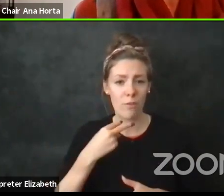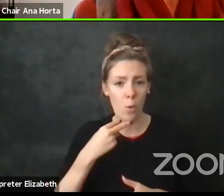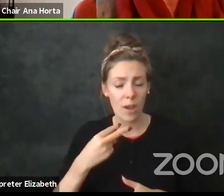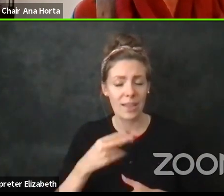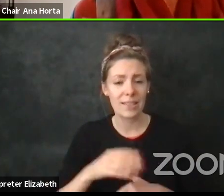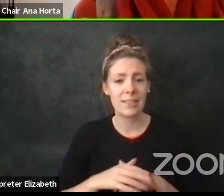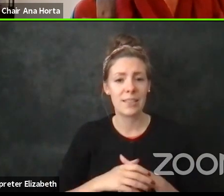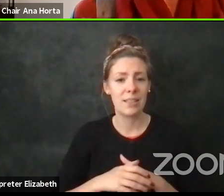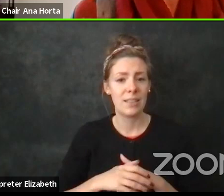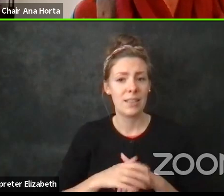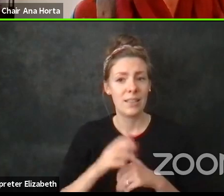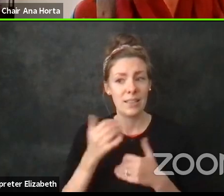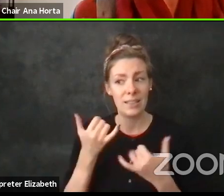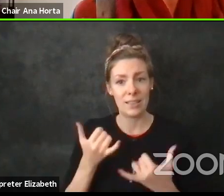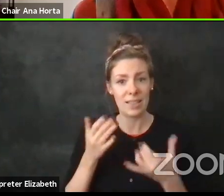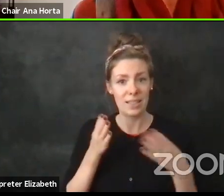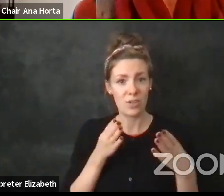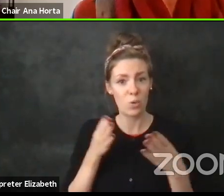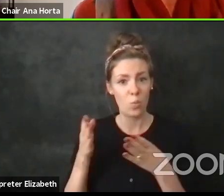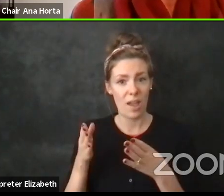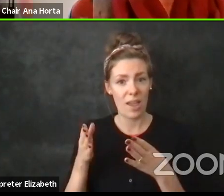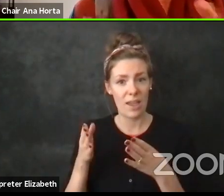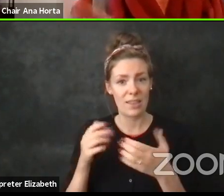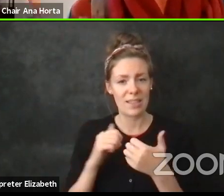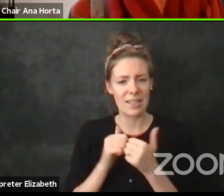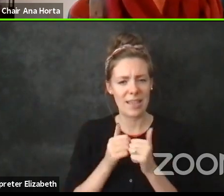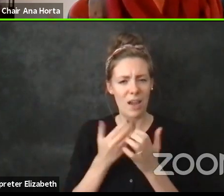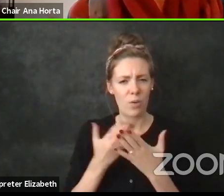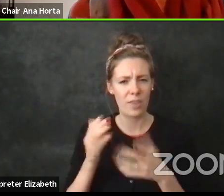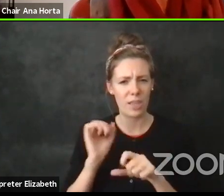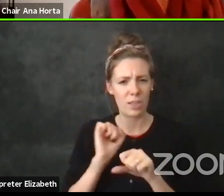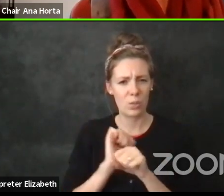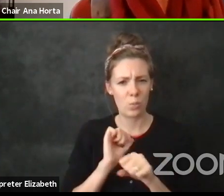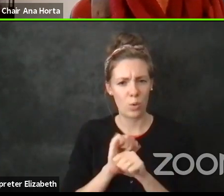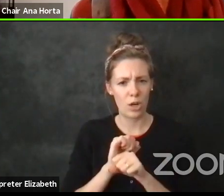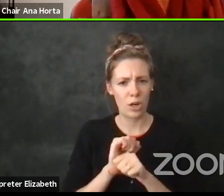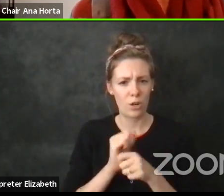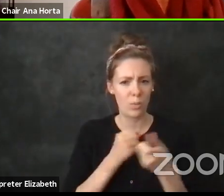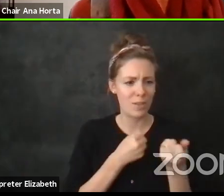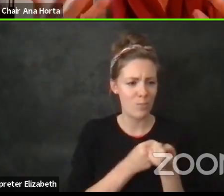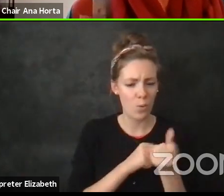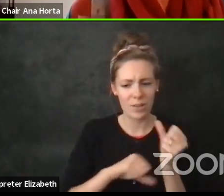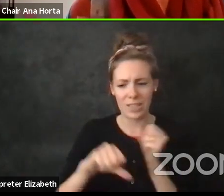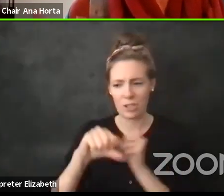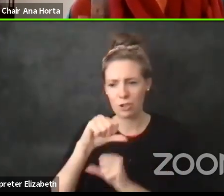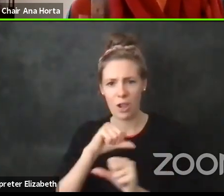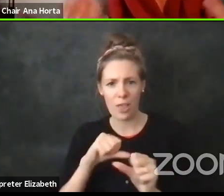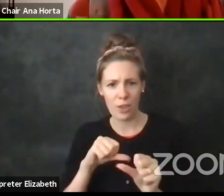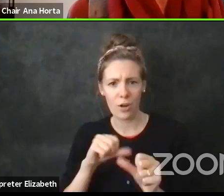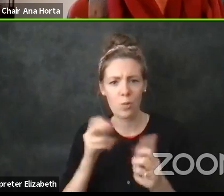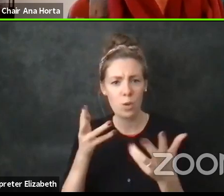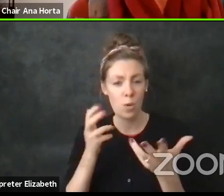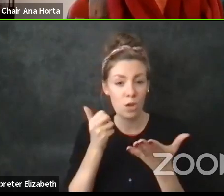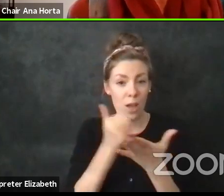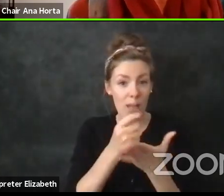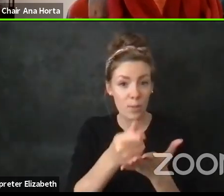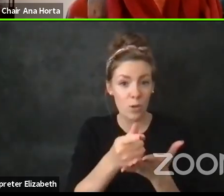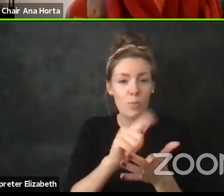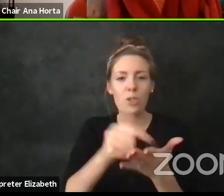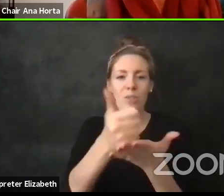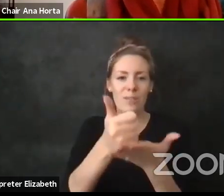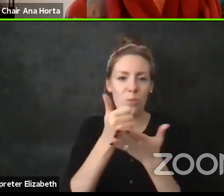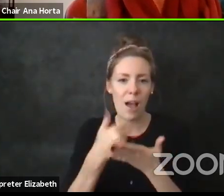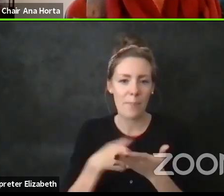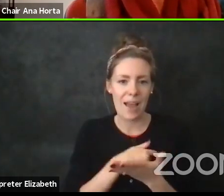This is an avenue. This is how things work. We feed from each other. We want to help you, but we need your help as